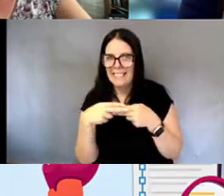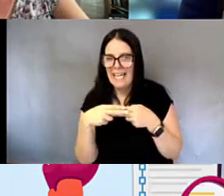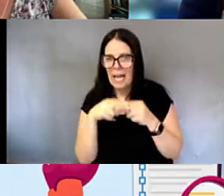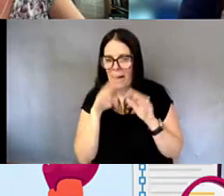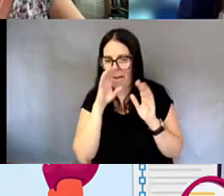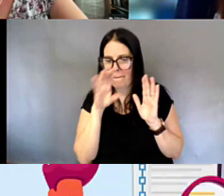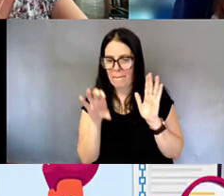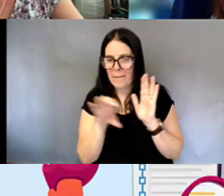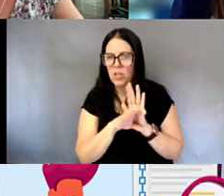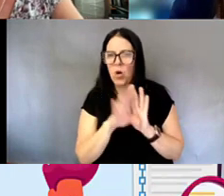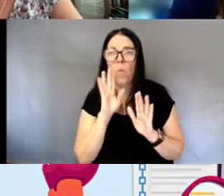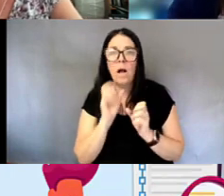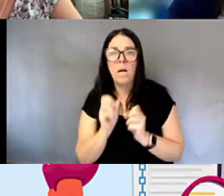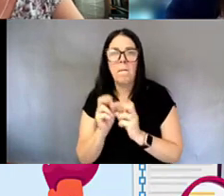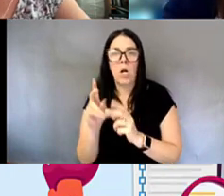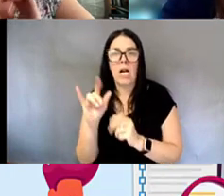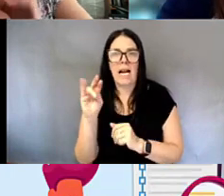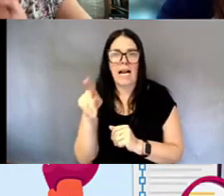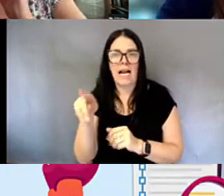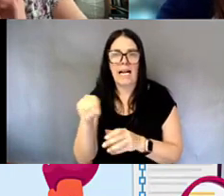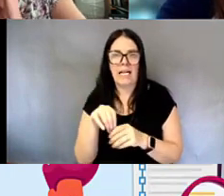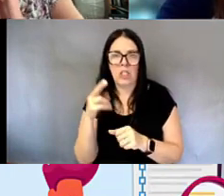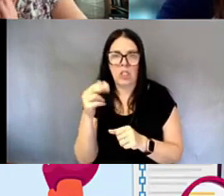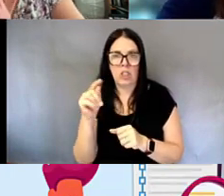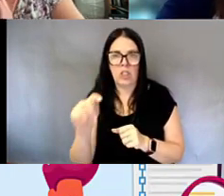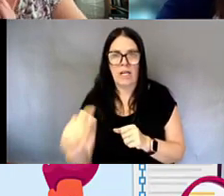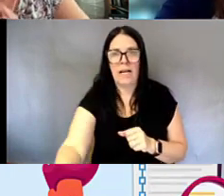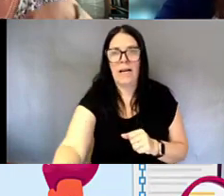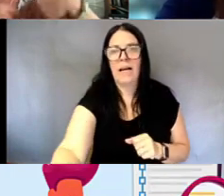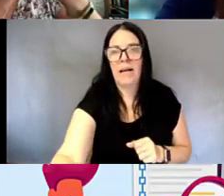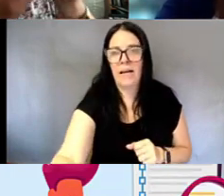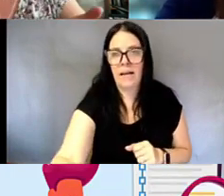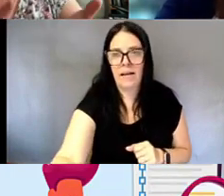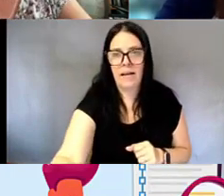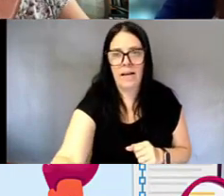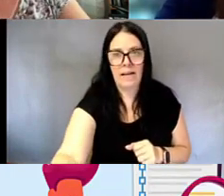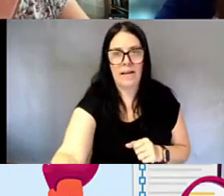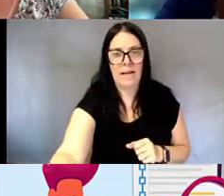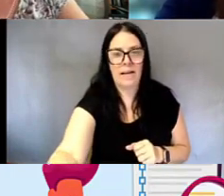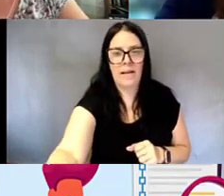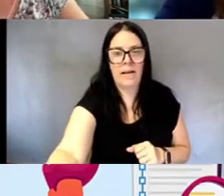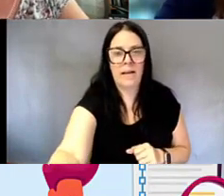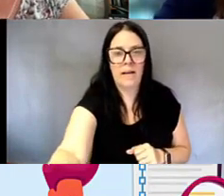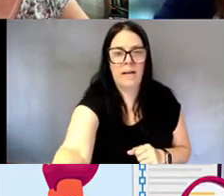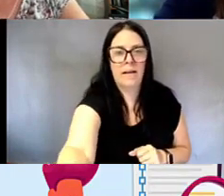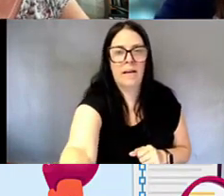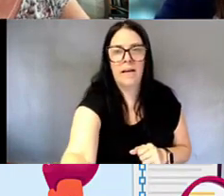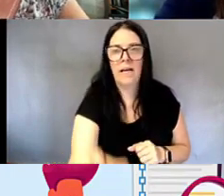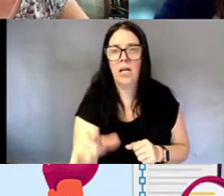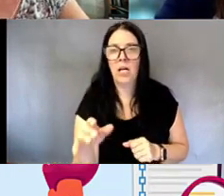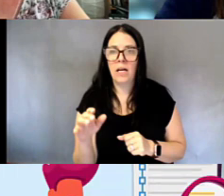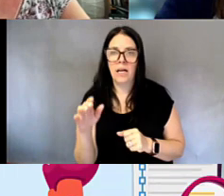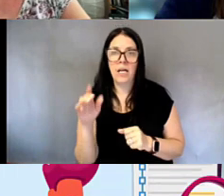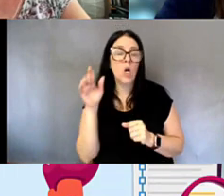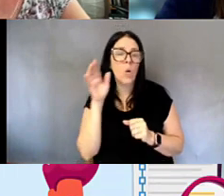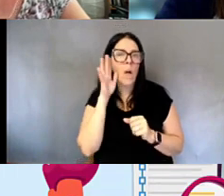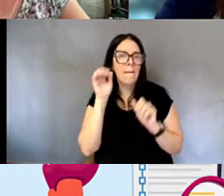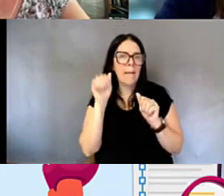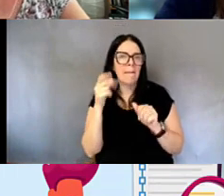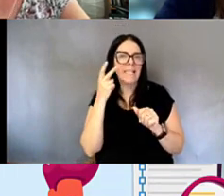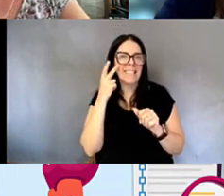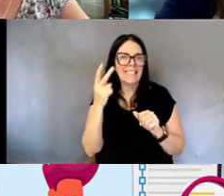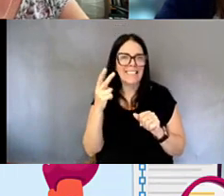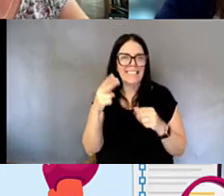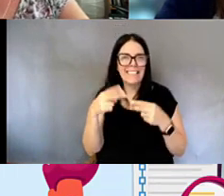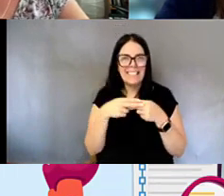link to the slides in the chat, and you will see me putting the link multiple times, but you should also be able to see the slide, the main slide, the first slide right